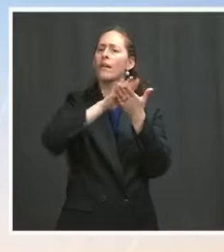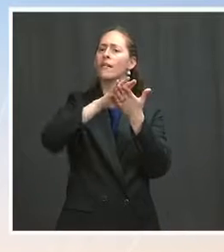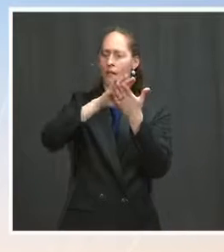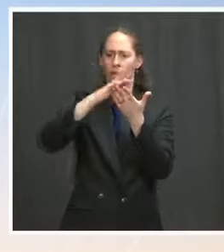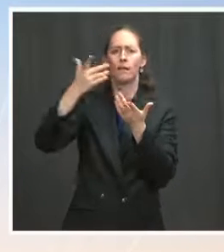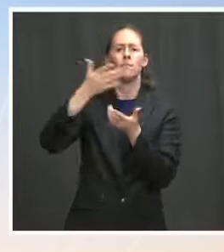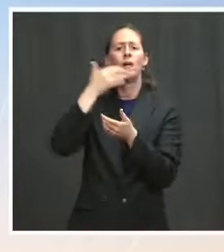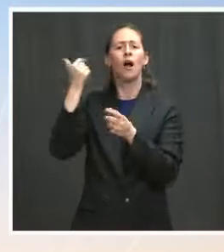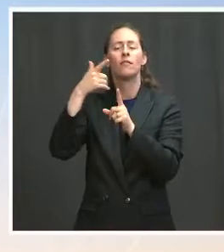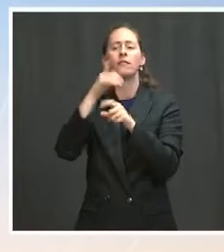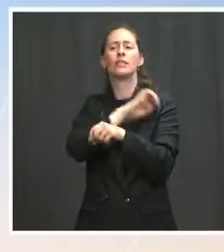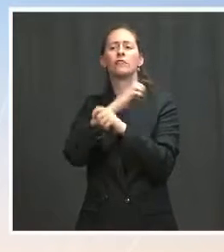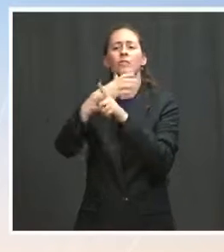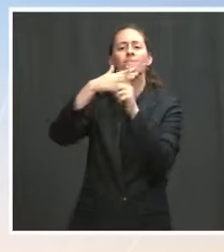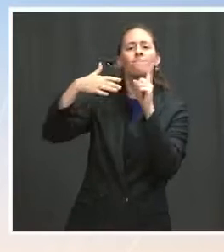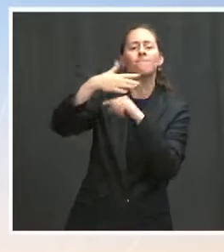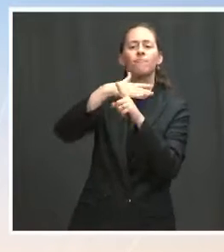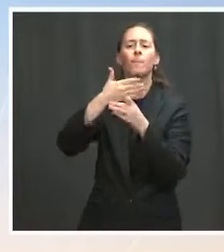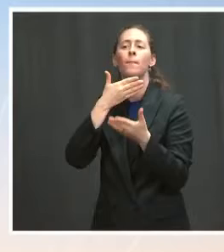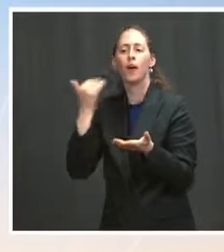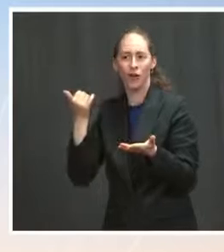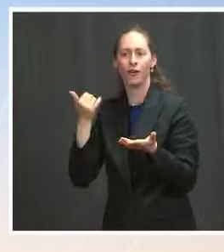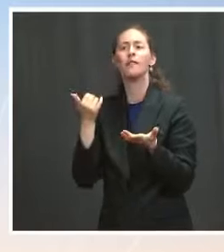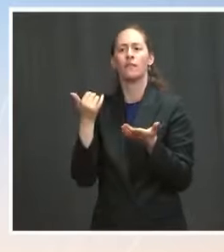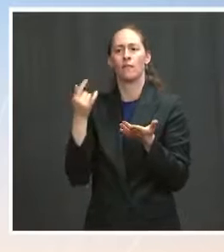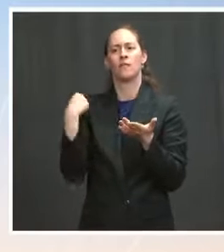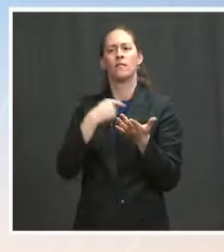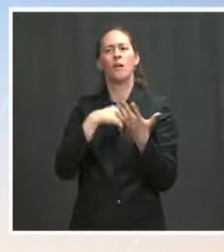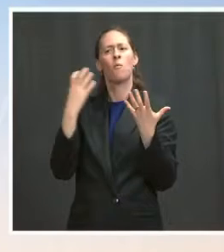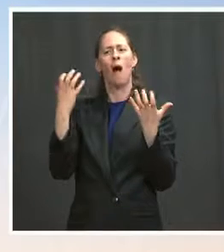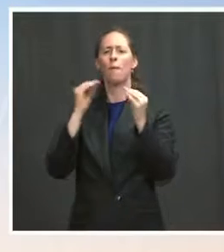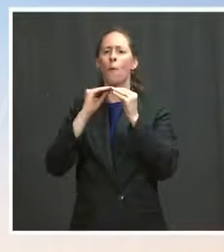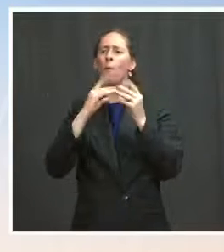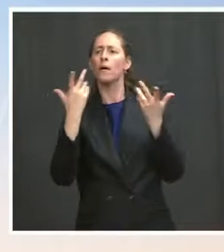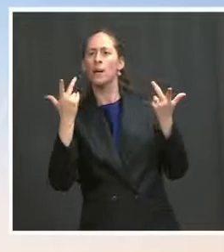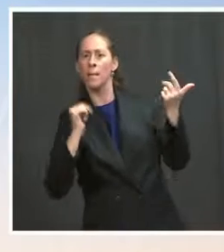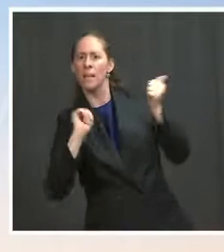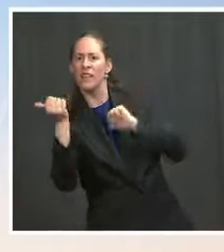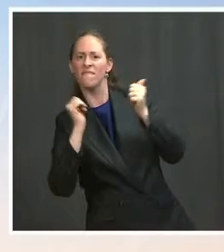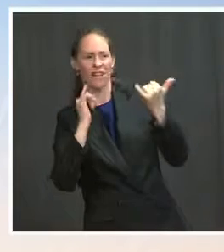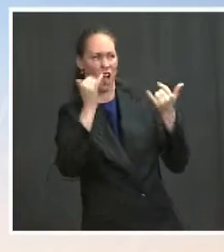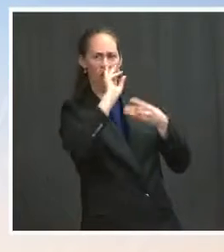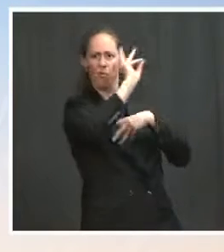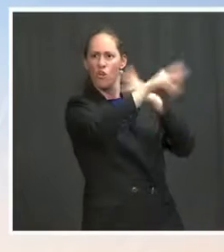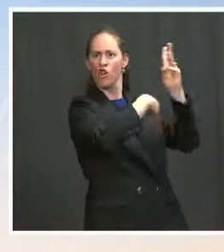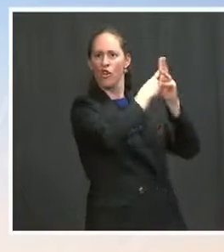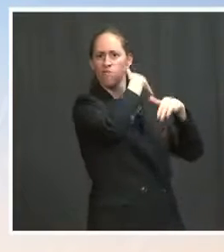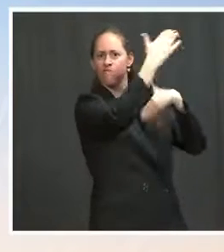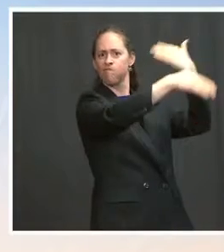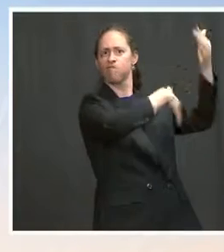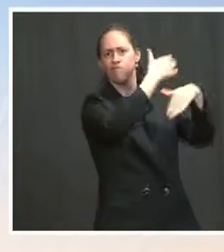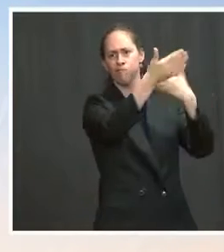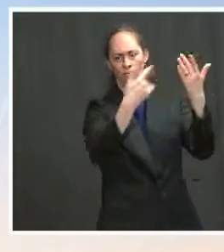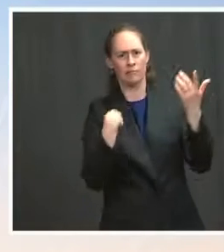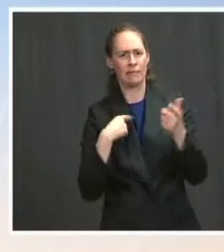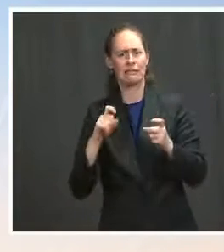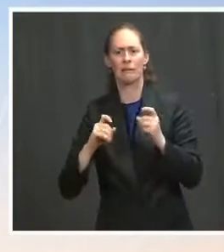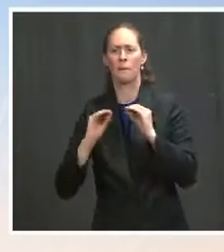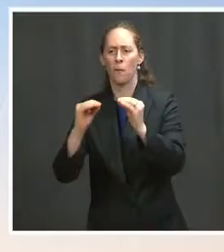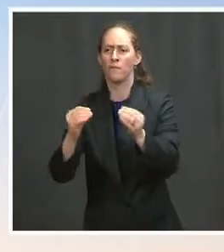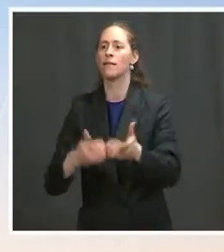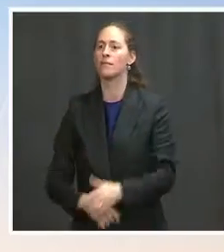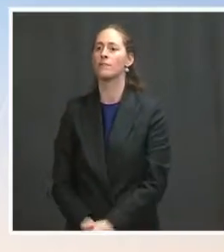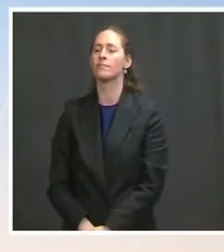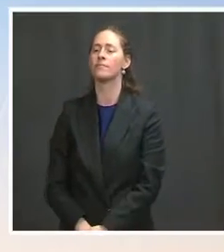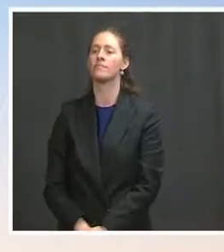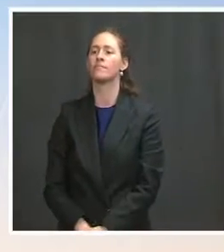he's particularly excited about, is make us more competitive in the world. And a specific example there is making sure we are building our battery industry here in the United States to